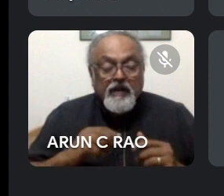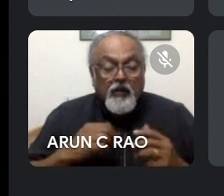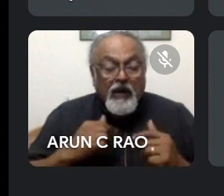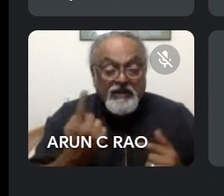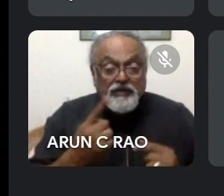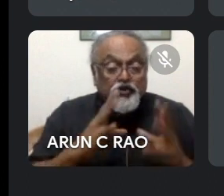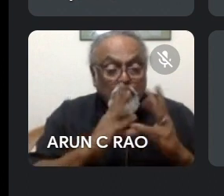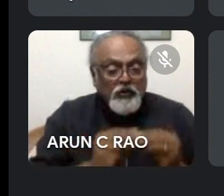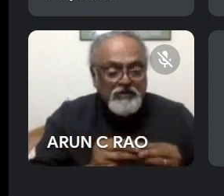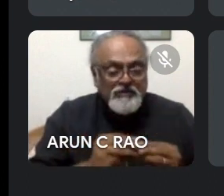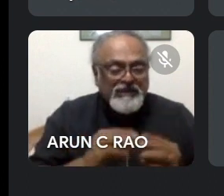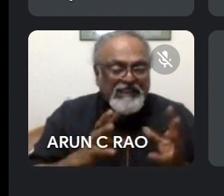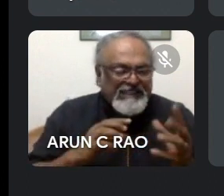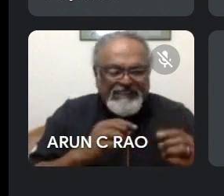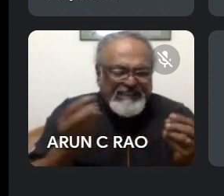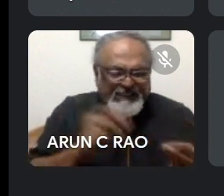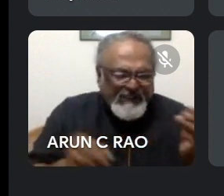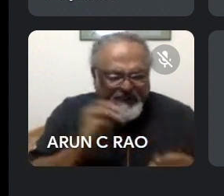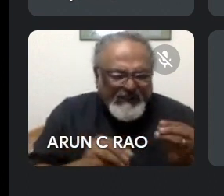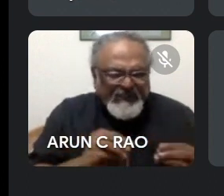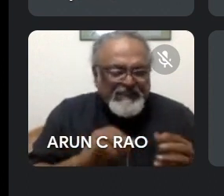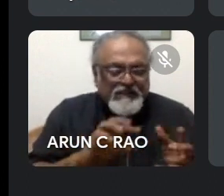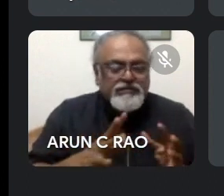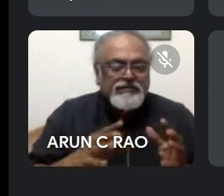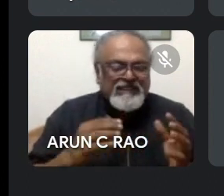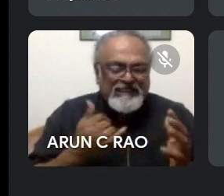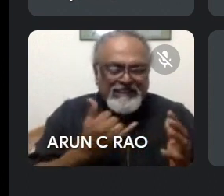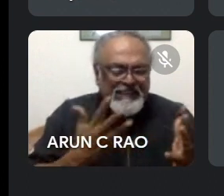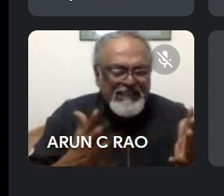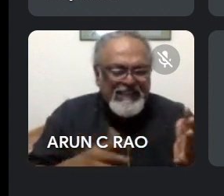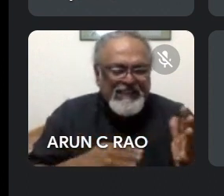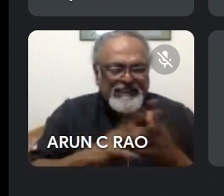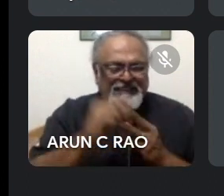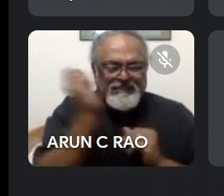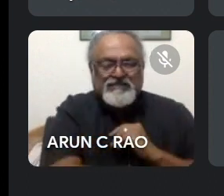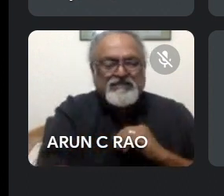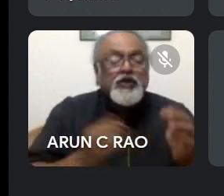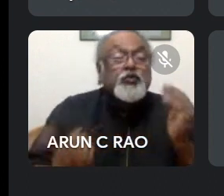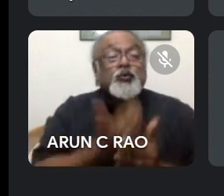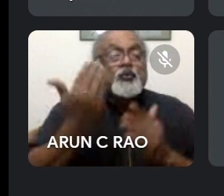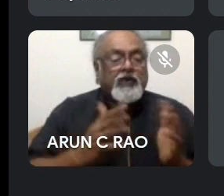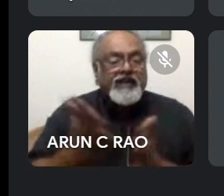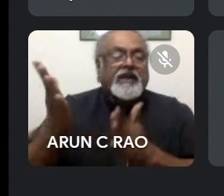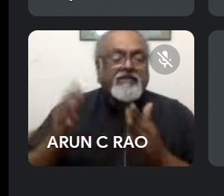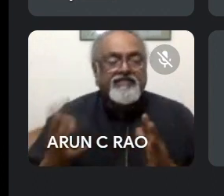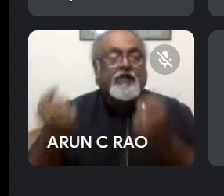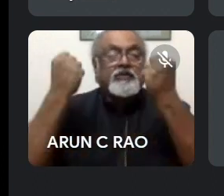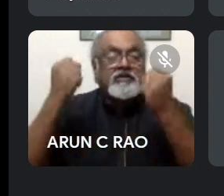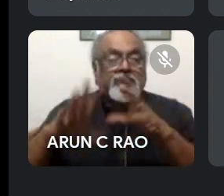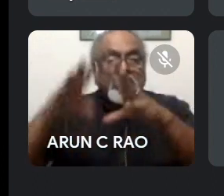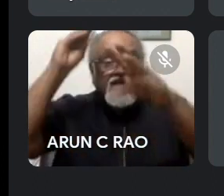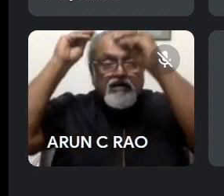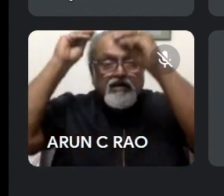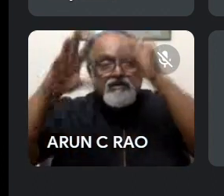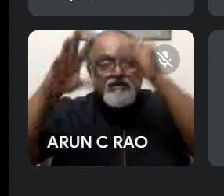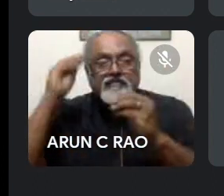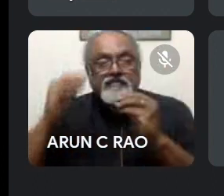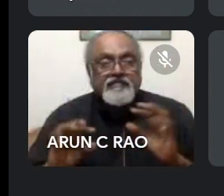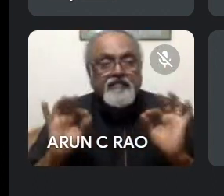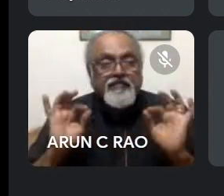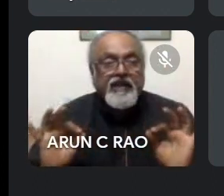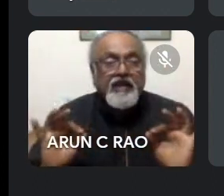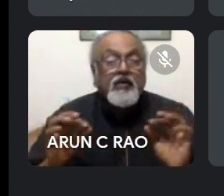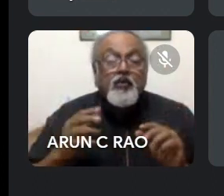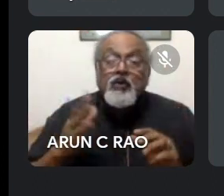another that makes us more comfortable. And again, other people make mistakes and they learn from it. When we make mistakes, we suffer from